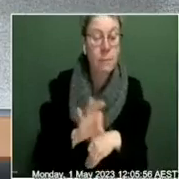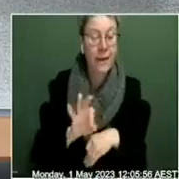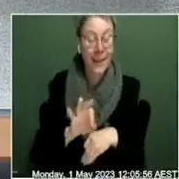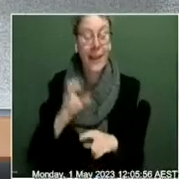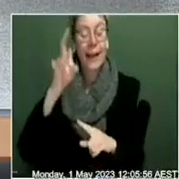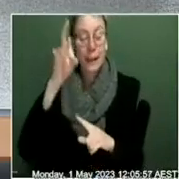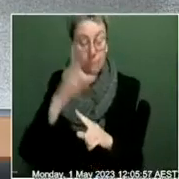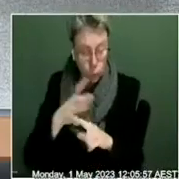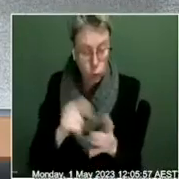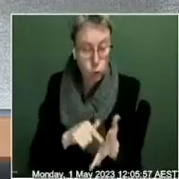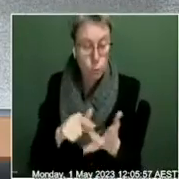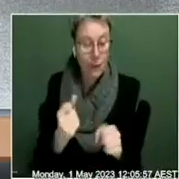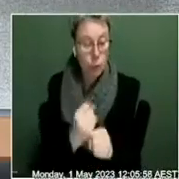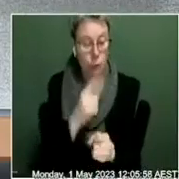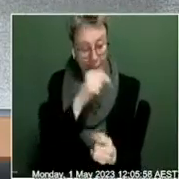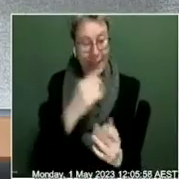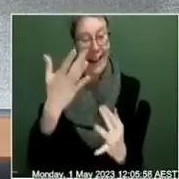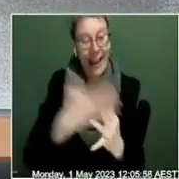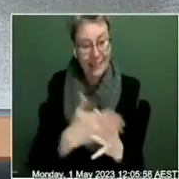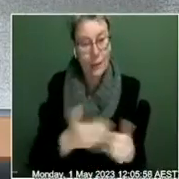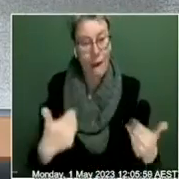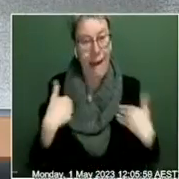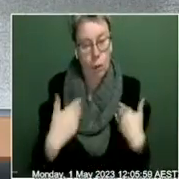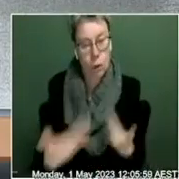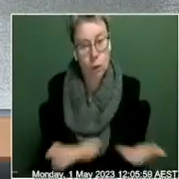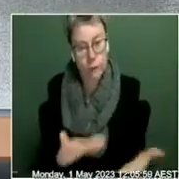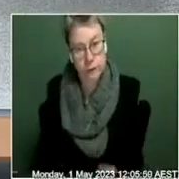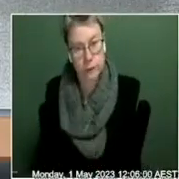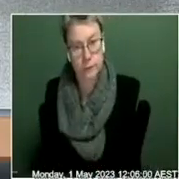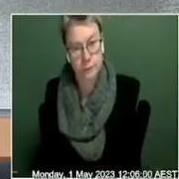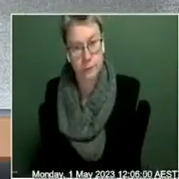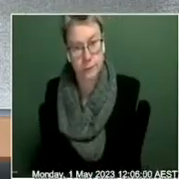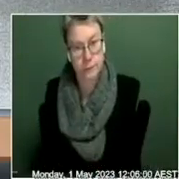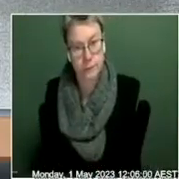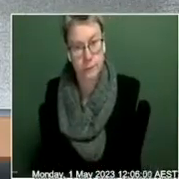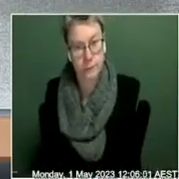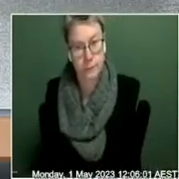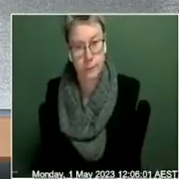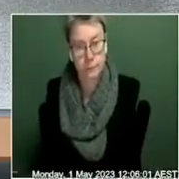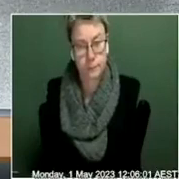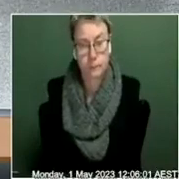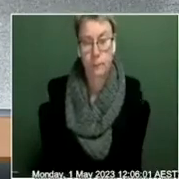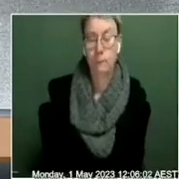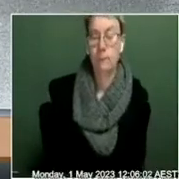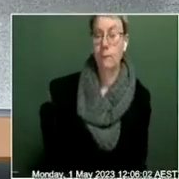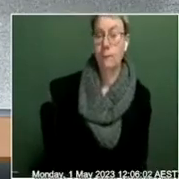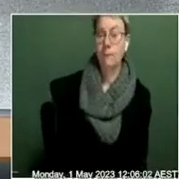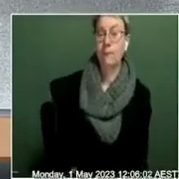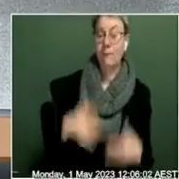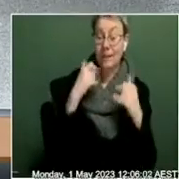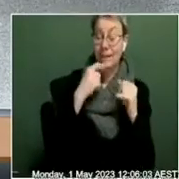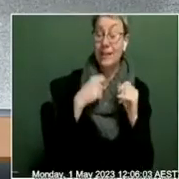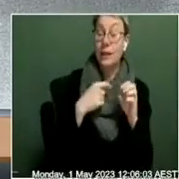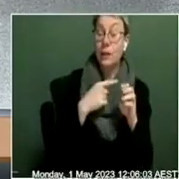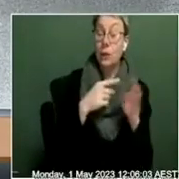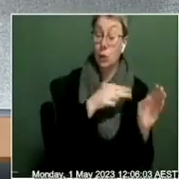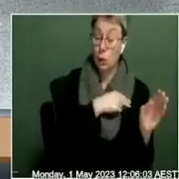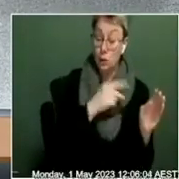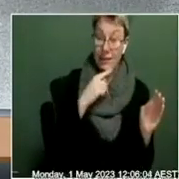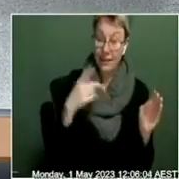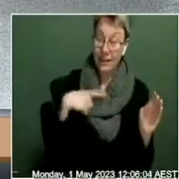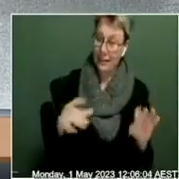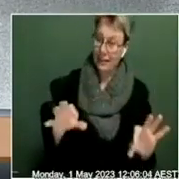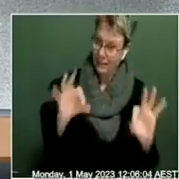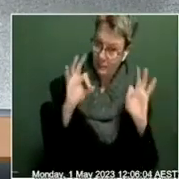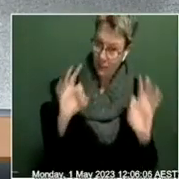specialist workforce to assist them to provide police, rather, to assist police to provide care and on-site medical assistance for people